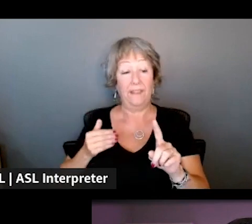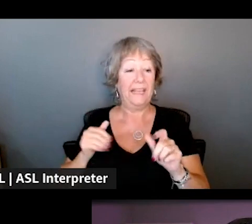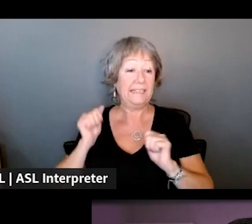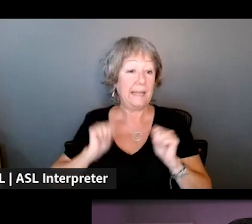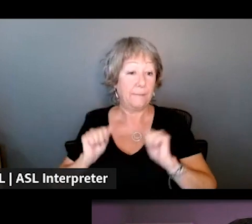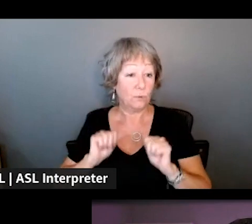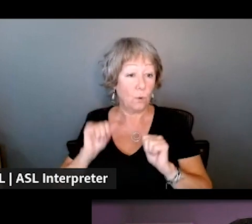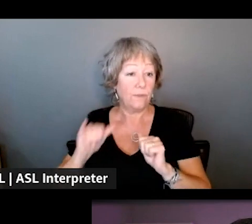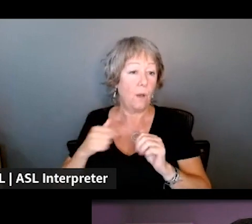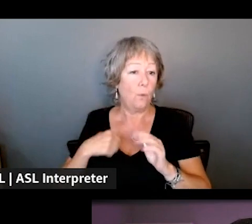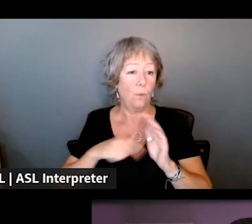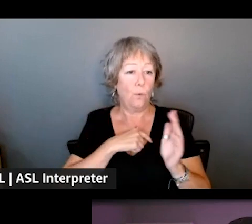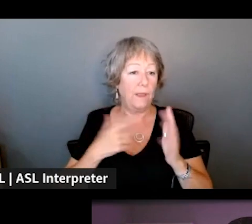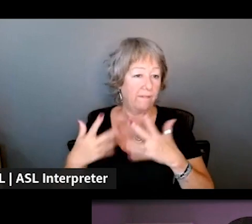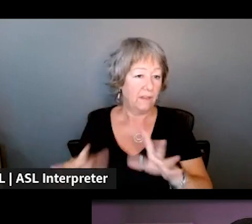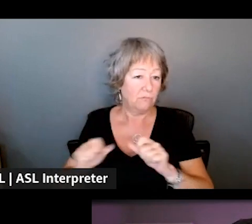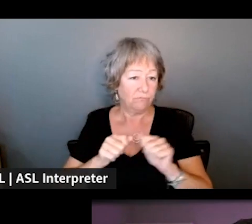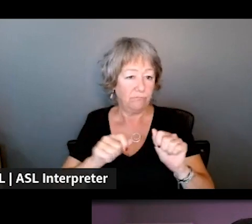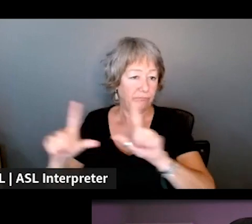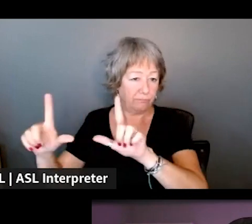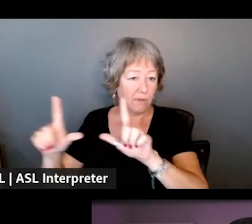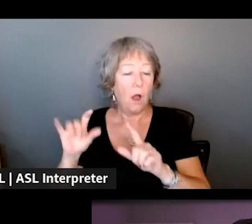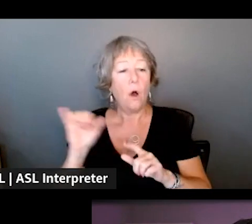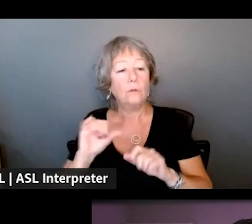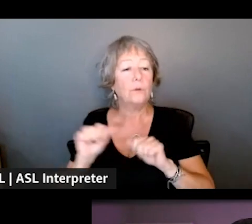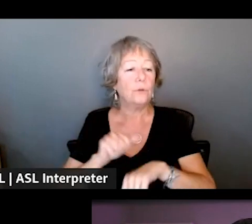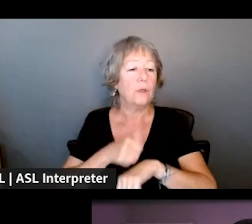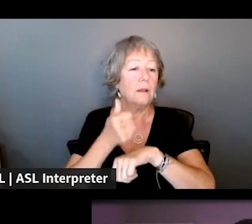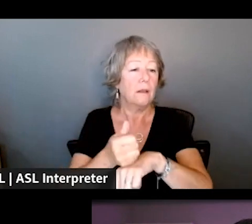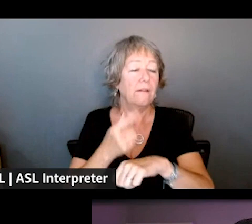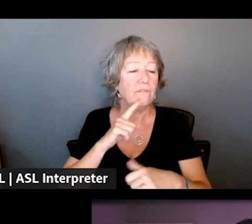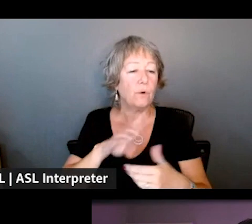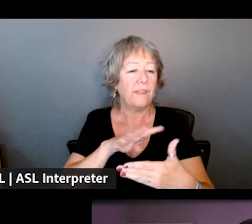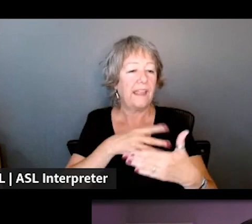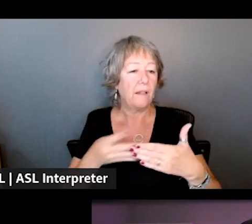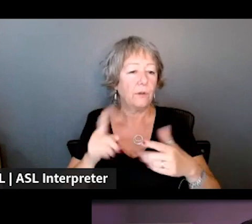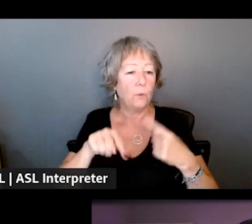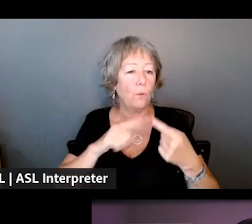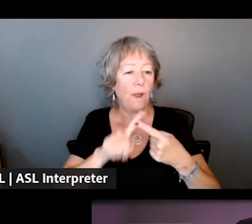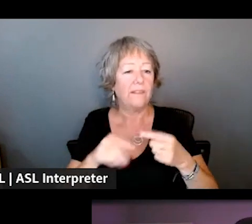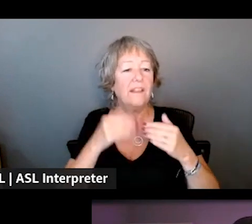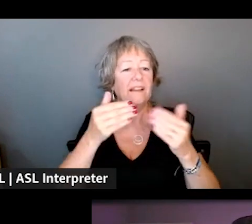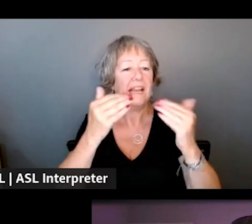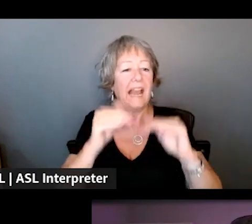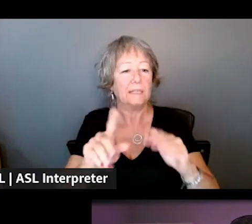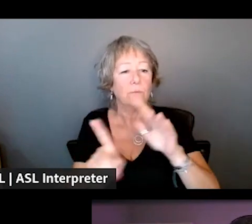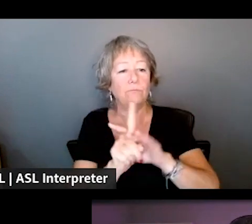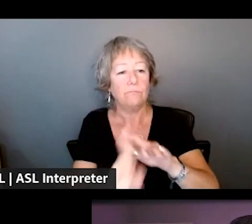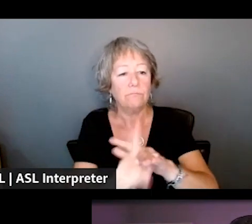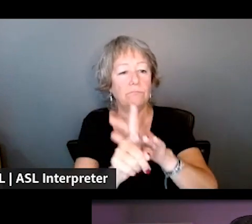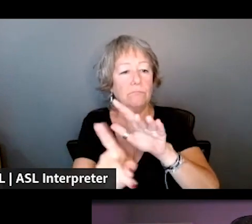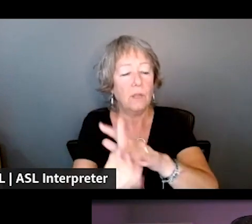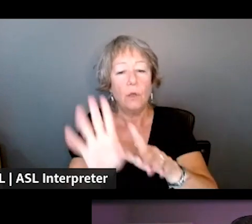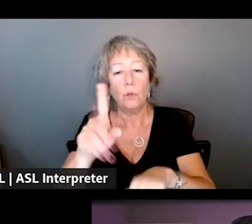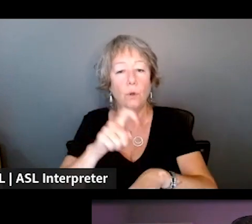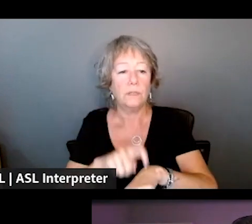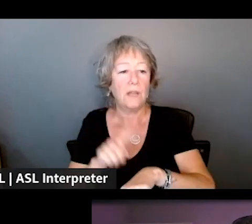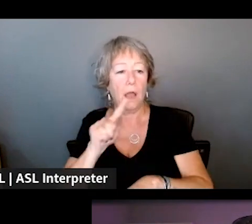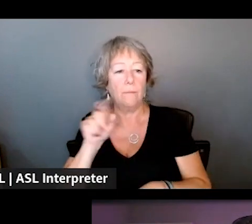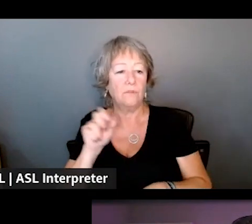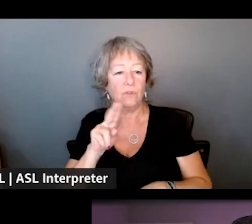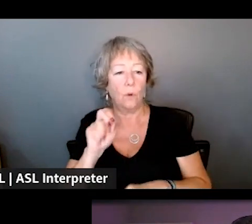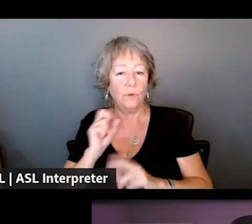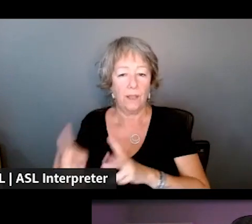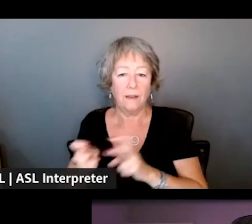but also sign up for calendar notifications of the new show. If you're not sure when that will pop up in your time zone, just let your calendar tell you. It's a